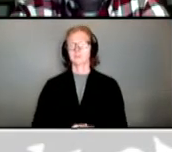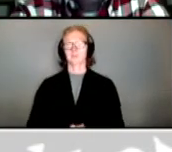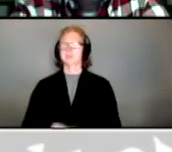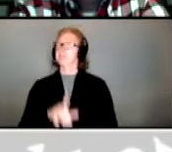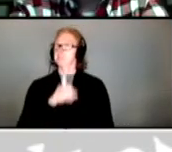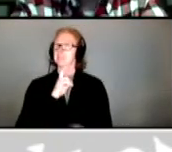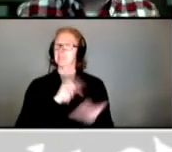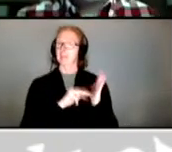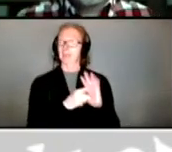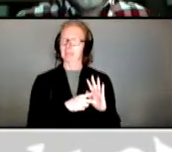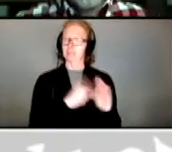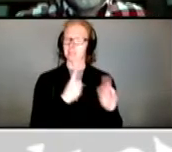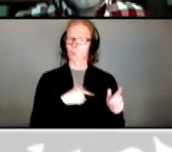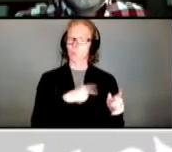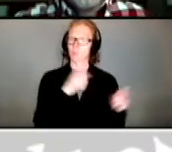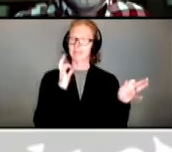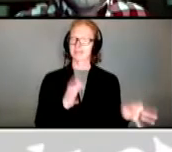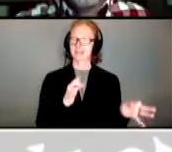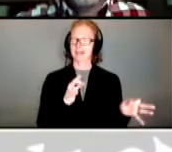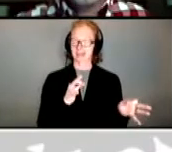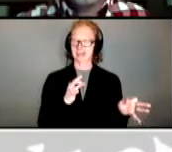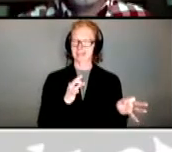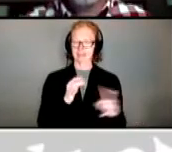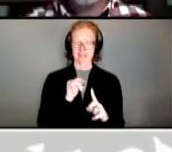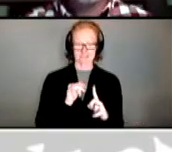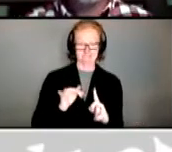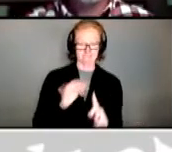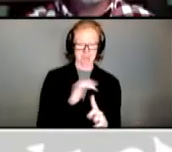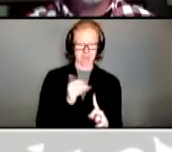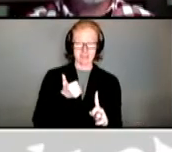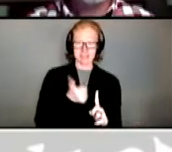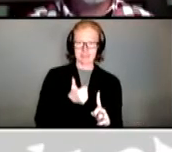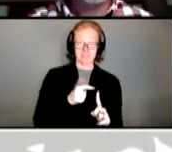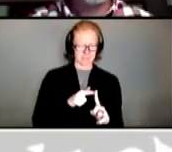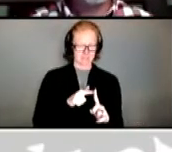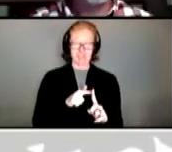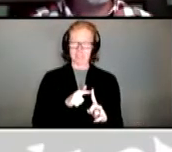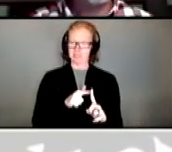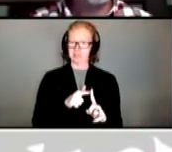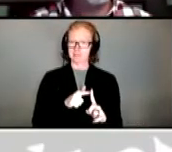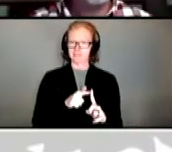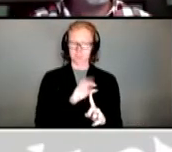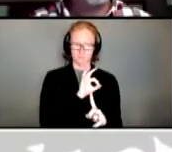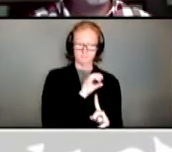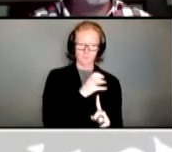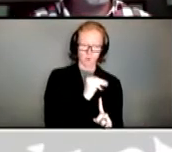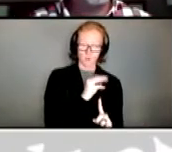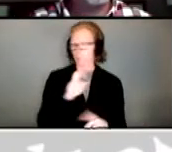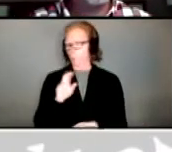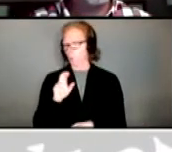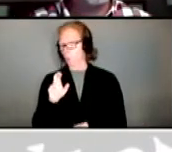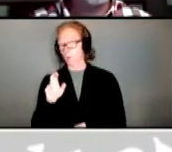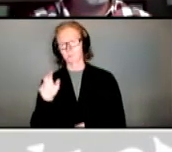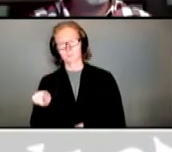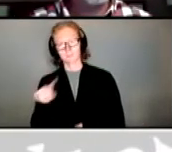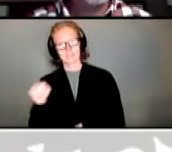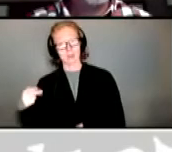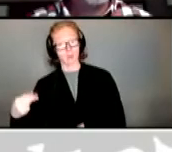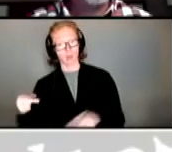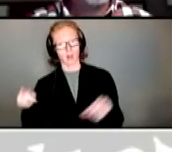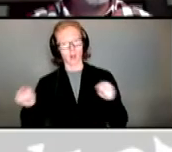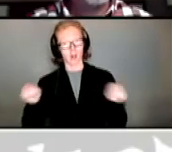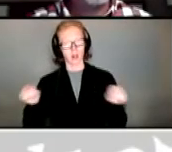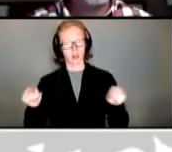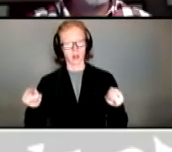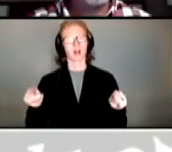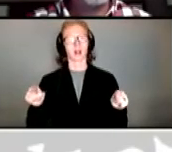really decide what kind of environment we want to have for these discussions. And maybe